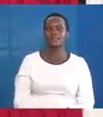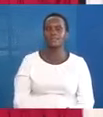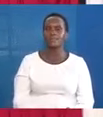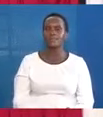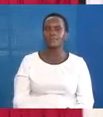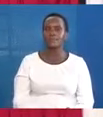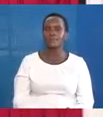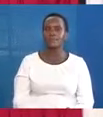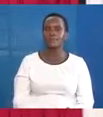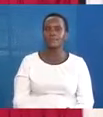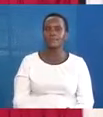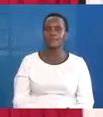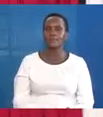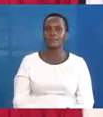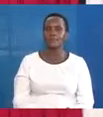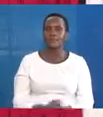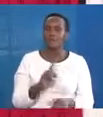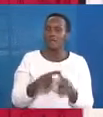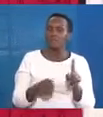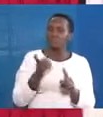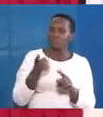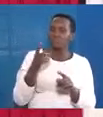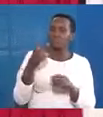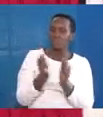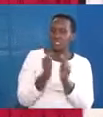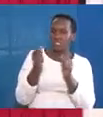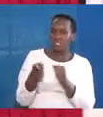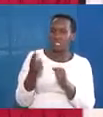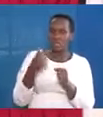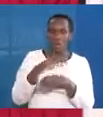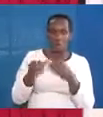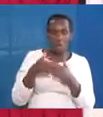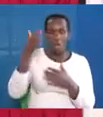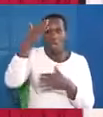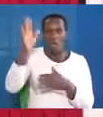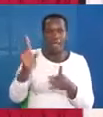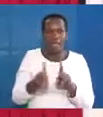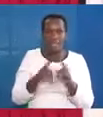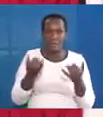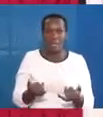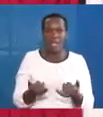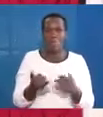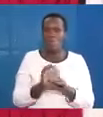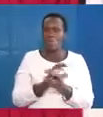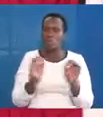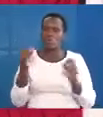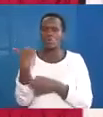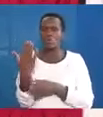But we knew then, as we know now, that no document is